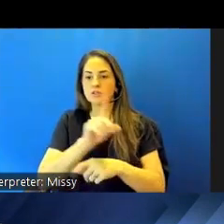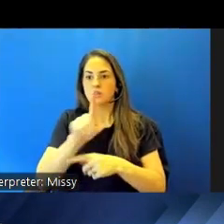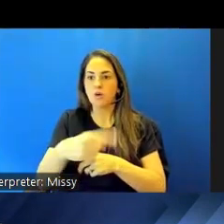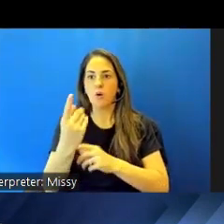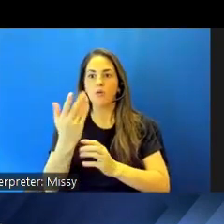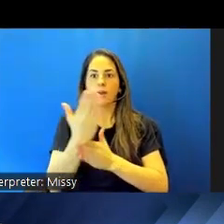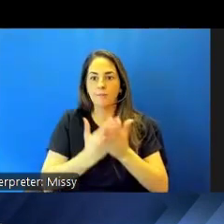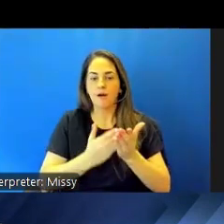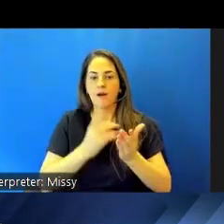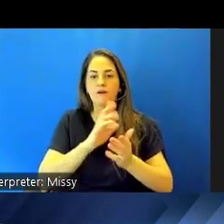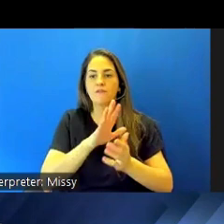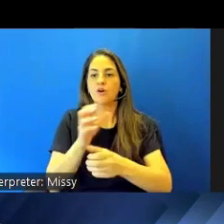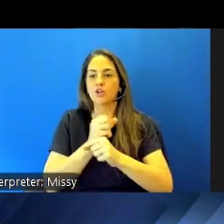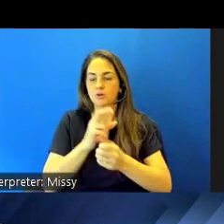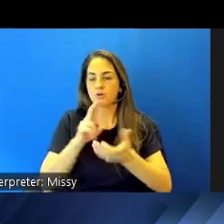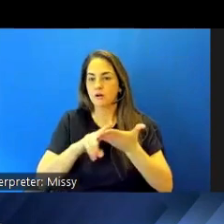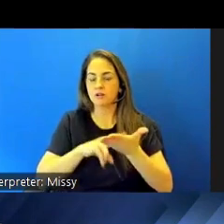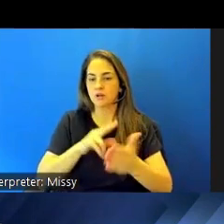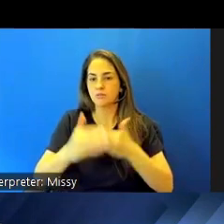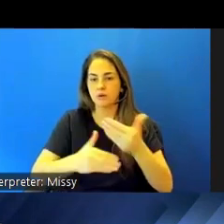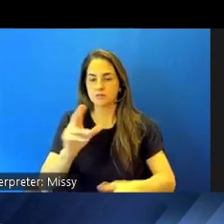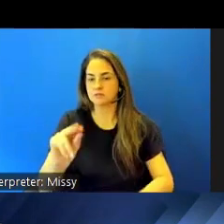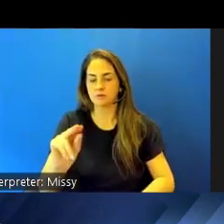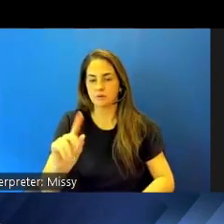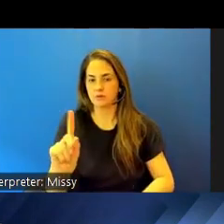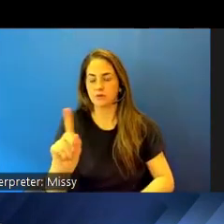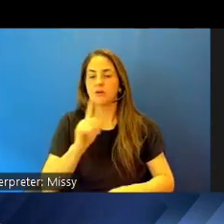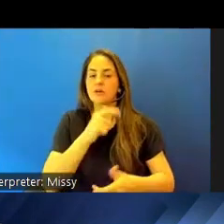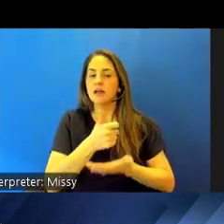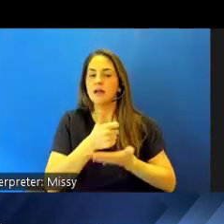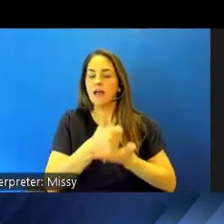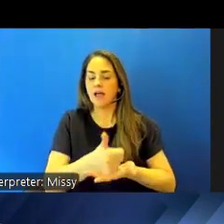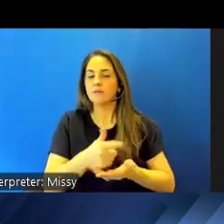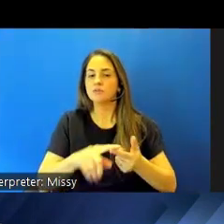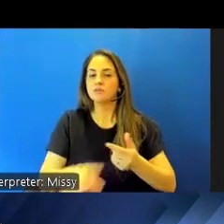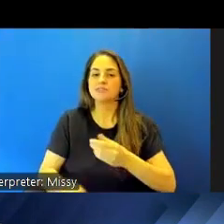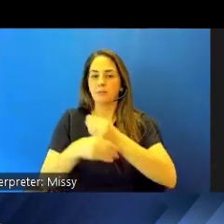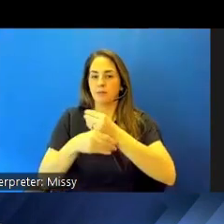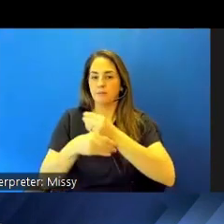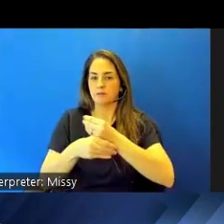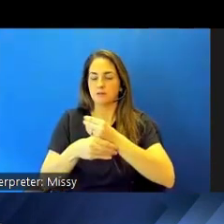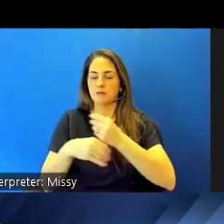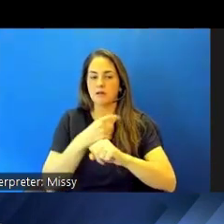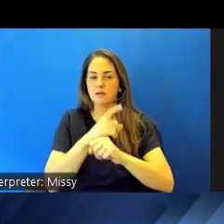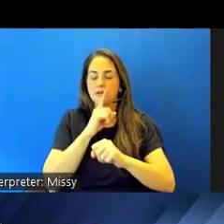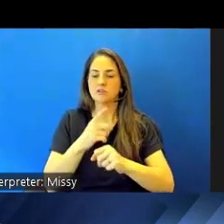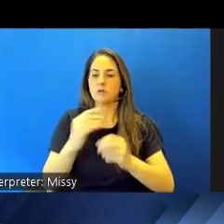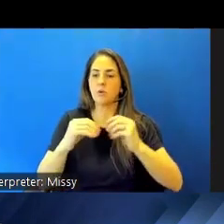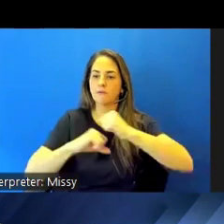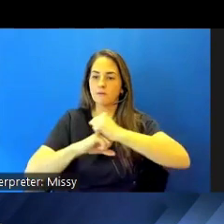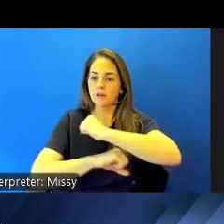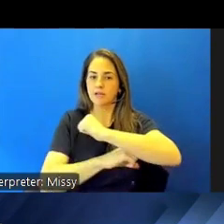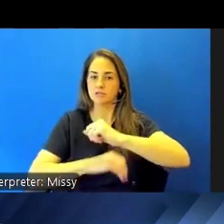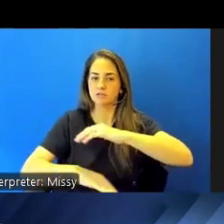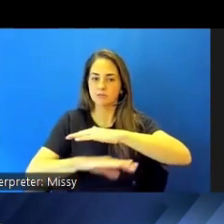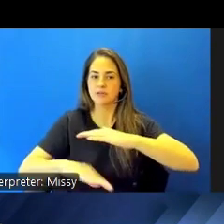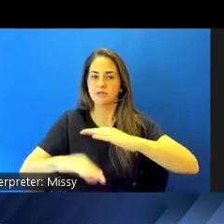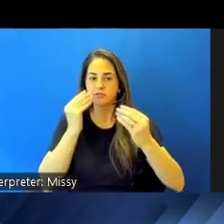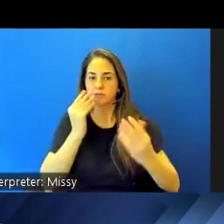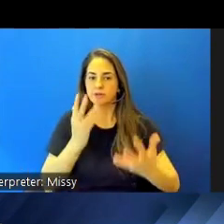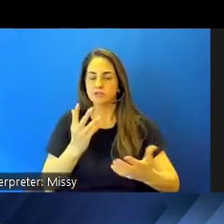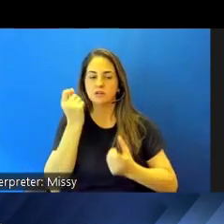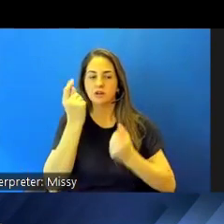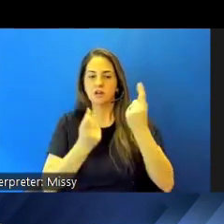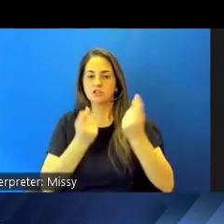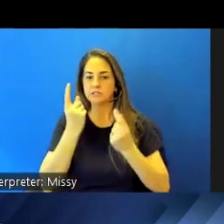your procurement process. This is really designed to help you supplement it, to help you have some foundational information, to understand